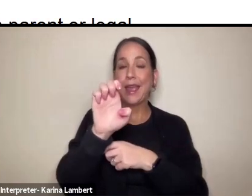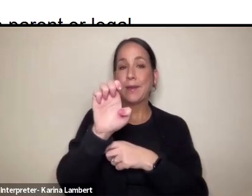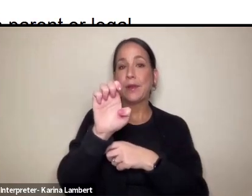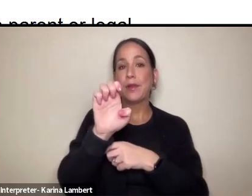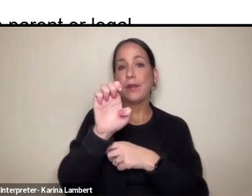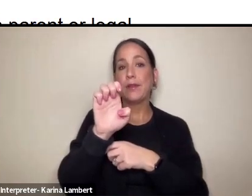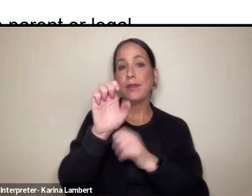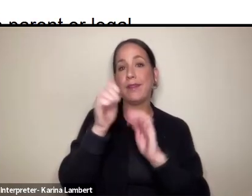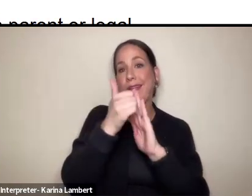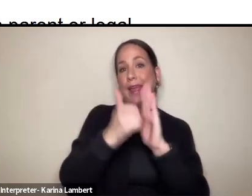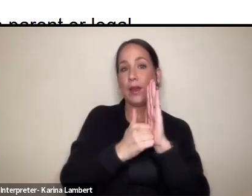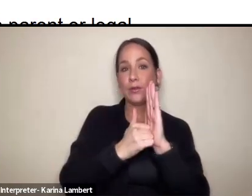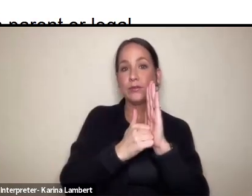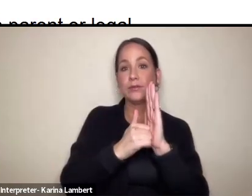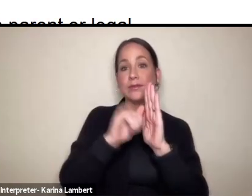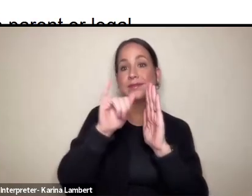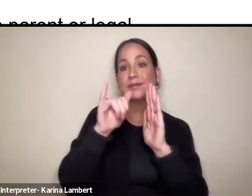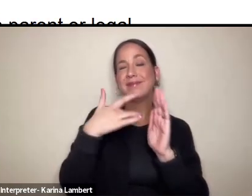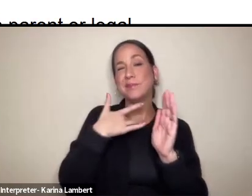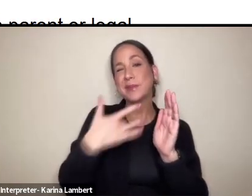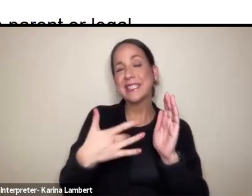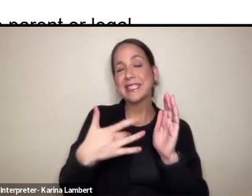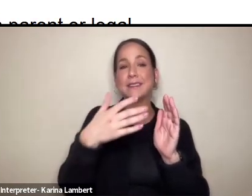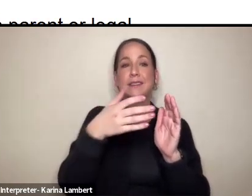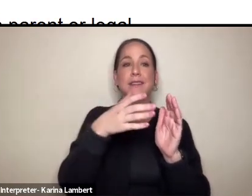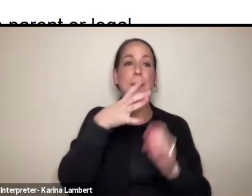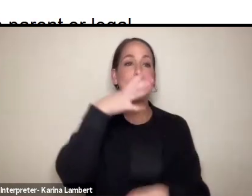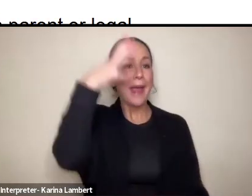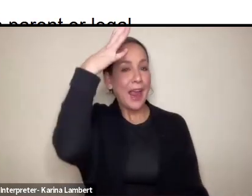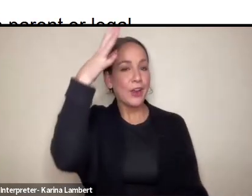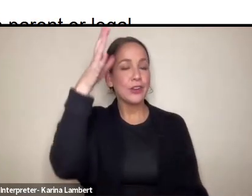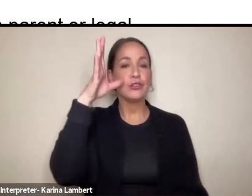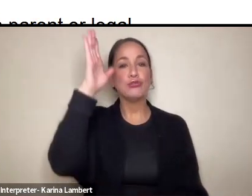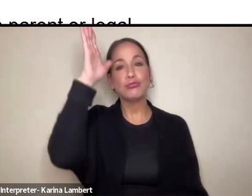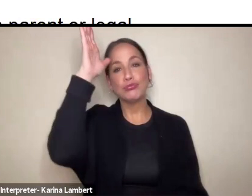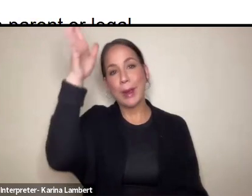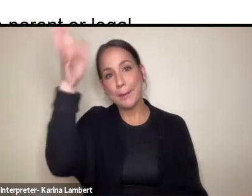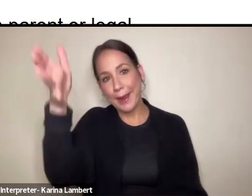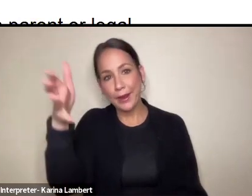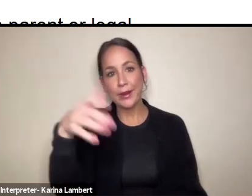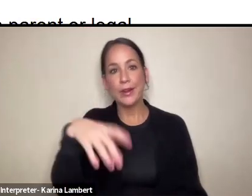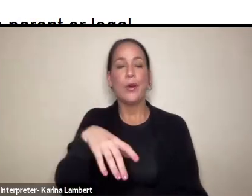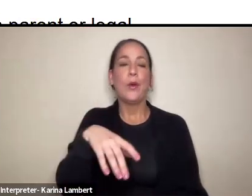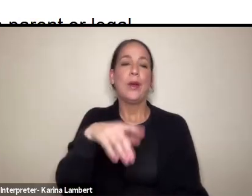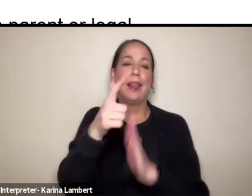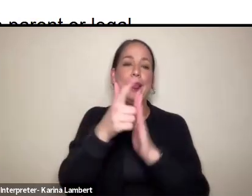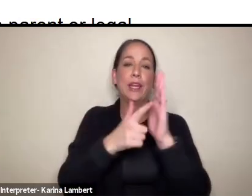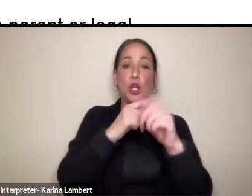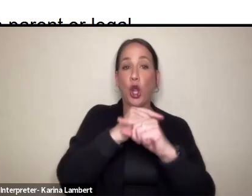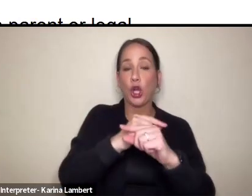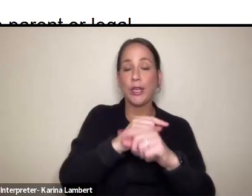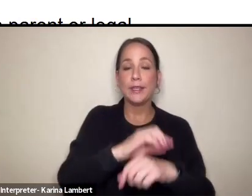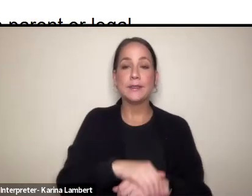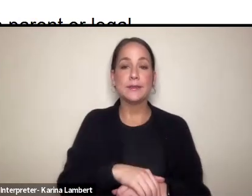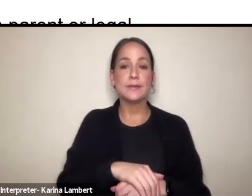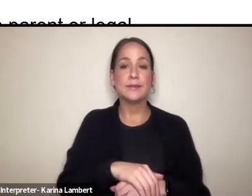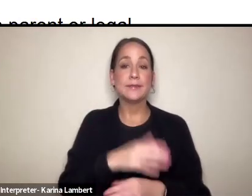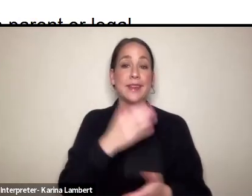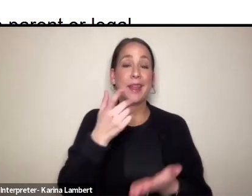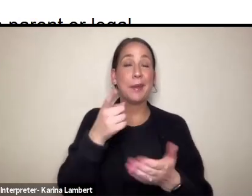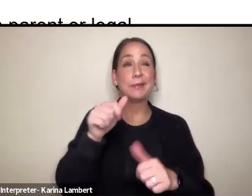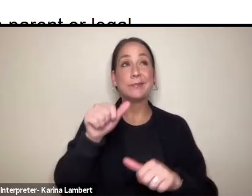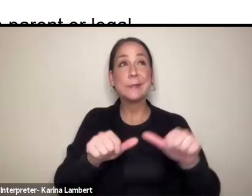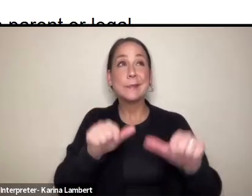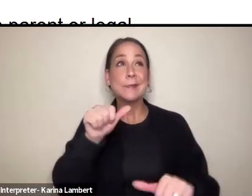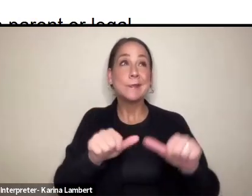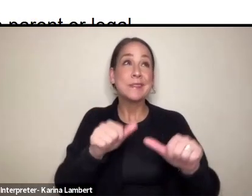a parent or a grandparent or guardian family member. So some of you are thinking, well, I'm not sure, maybe in the future my